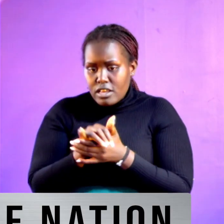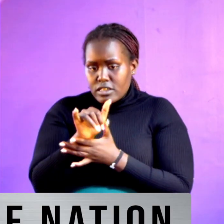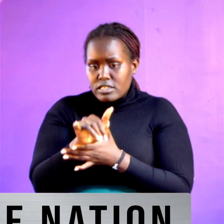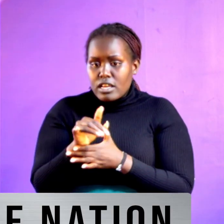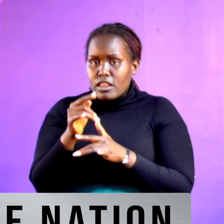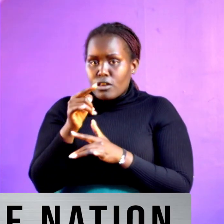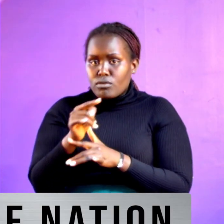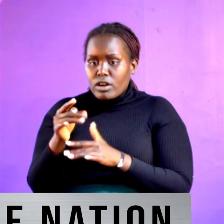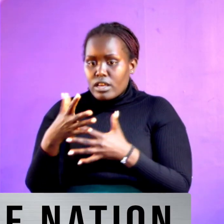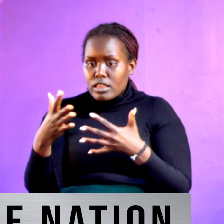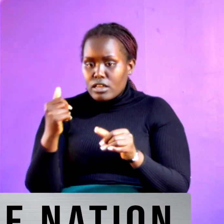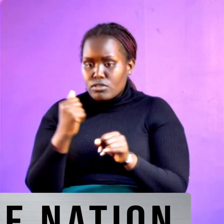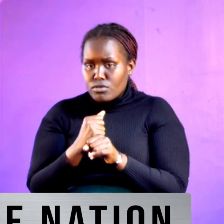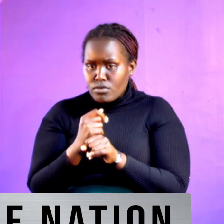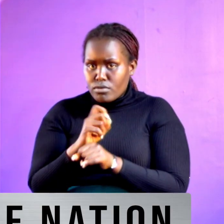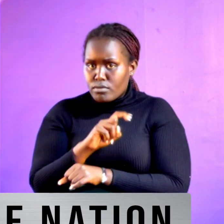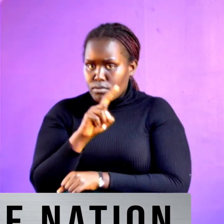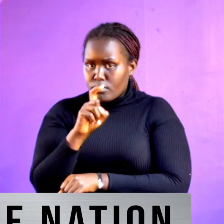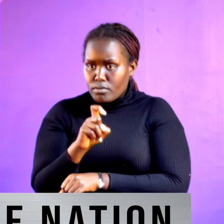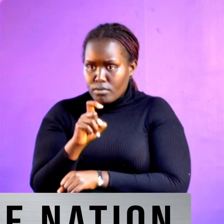to do?